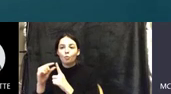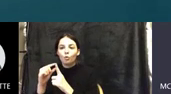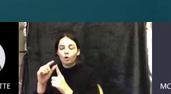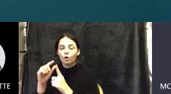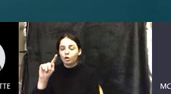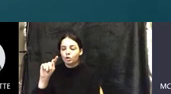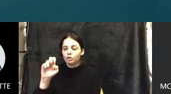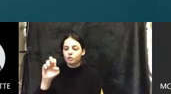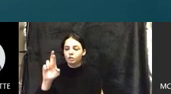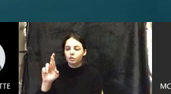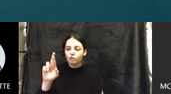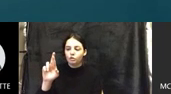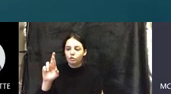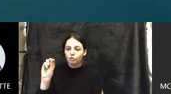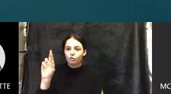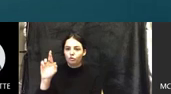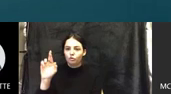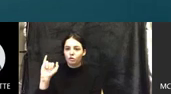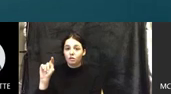Absolutely.